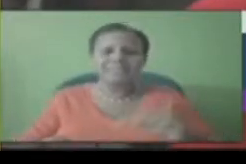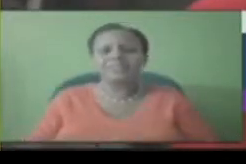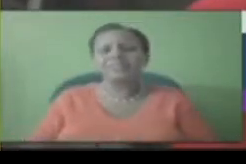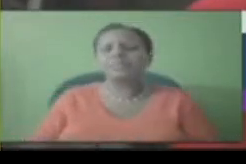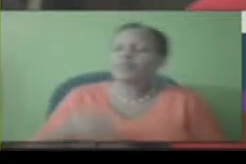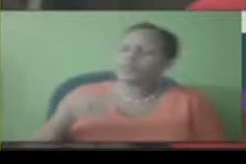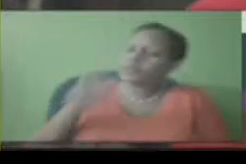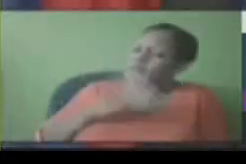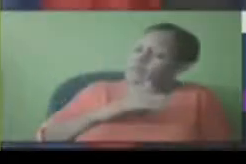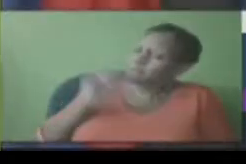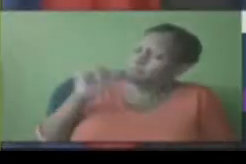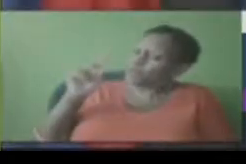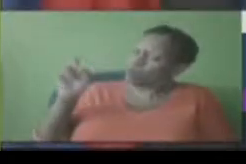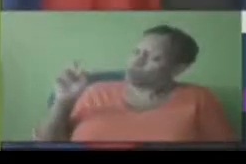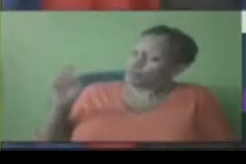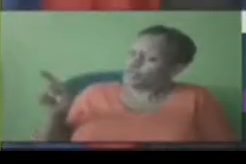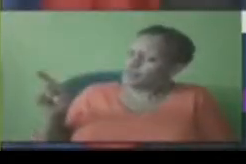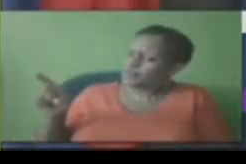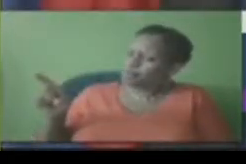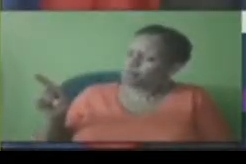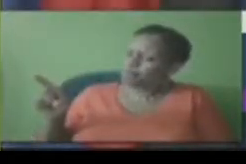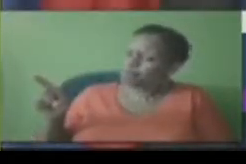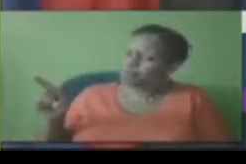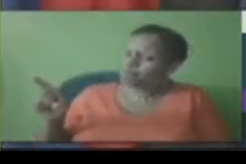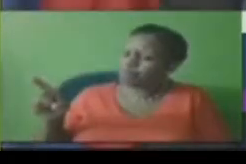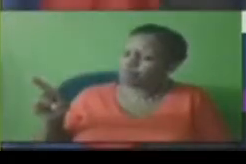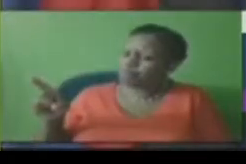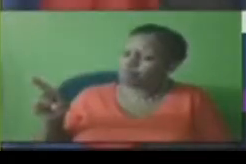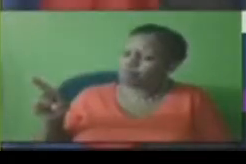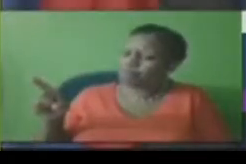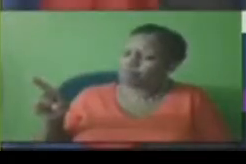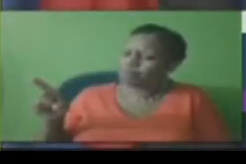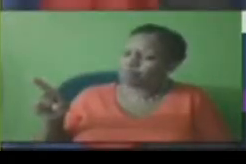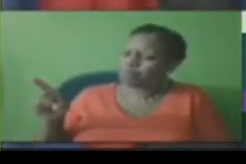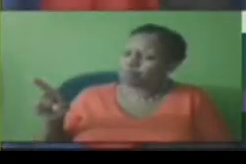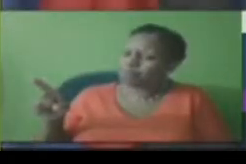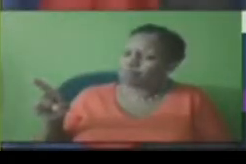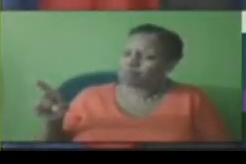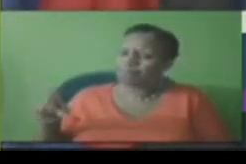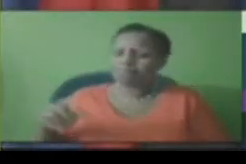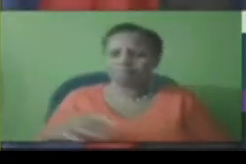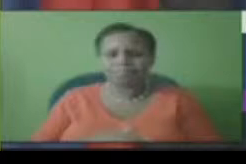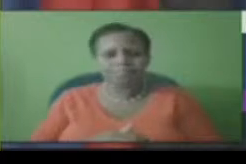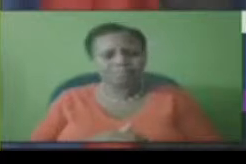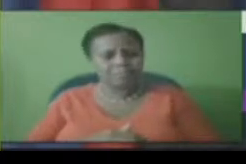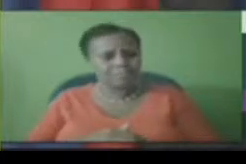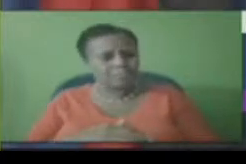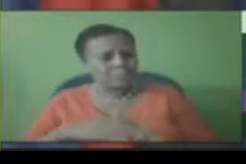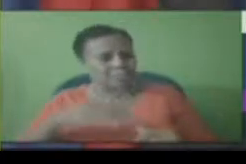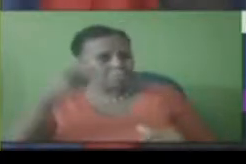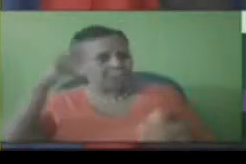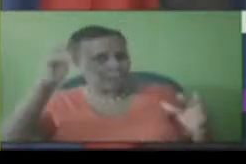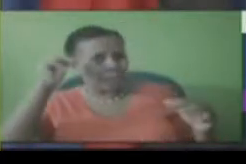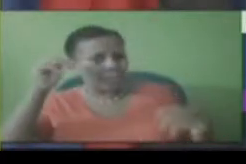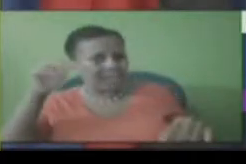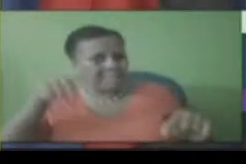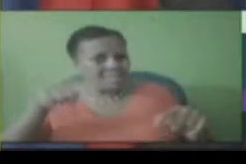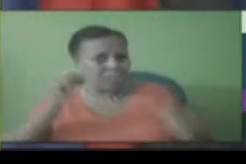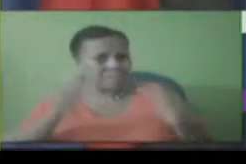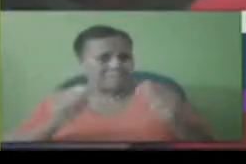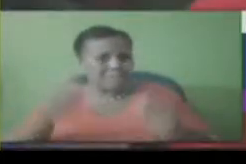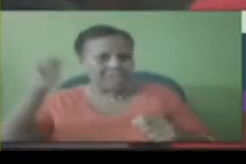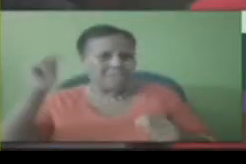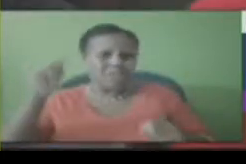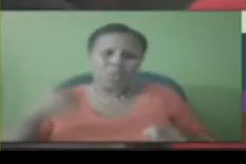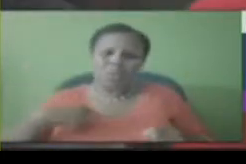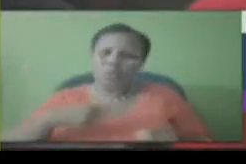NDA. This is Trinidad and Tobago, right? So let's keep our conversation there. So Trinidad and Tobago was tied to